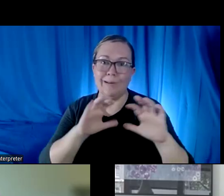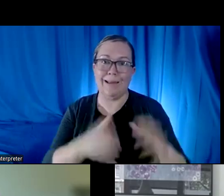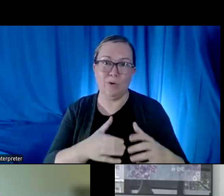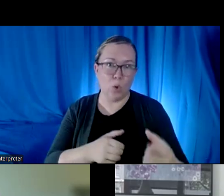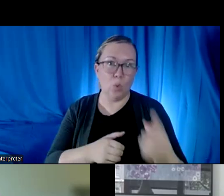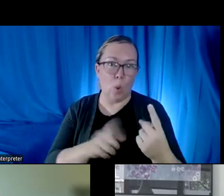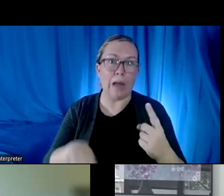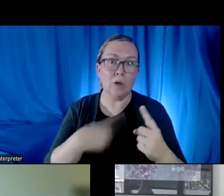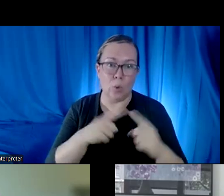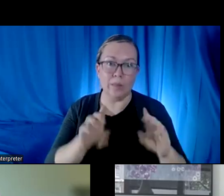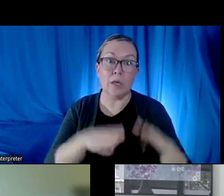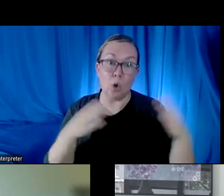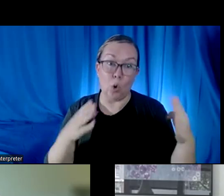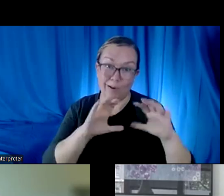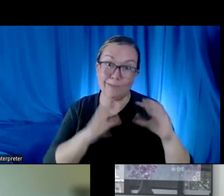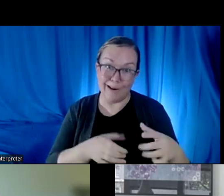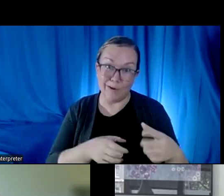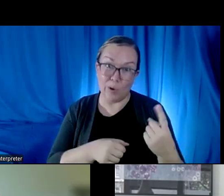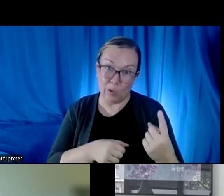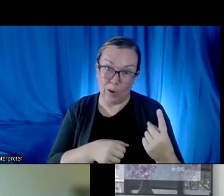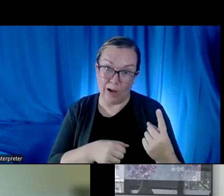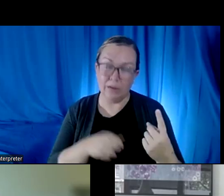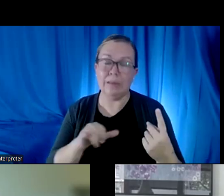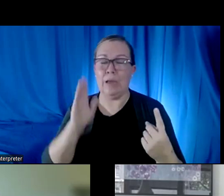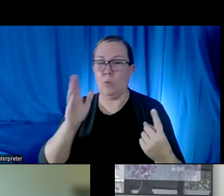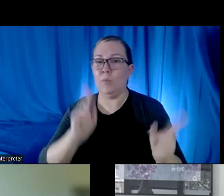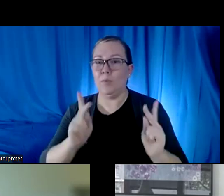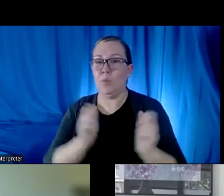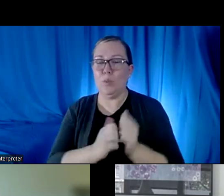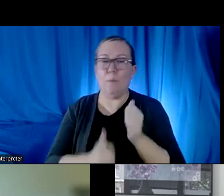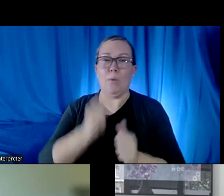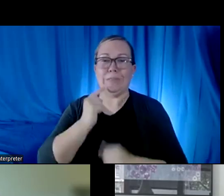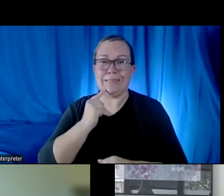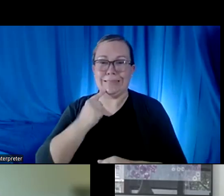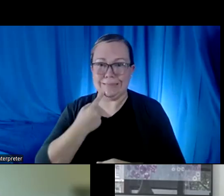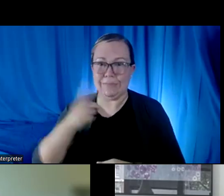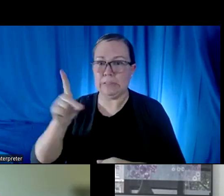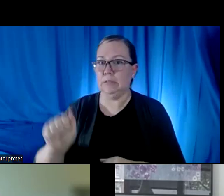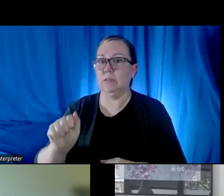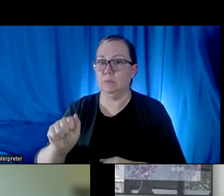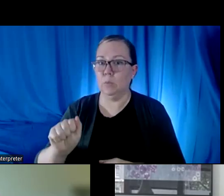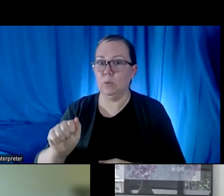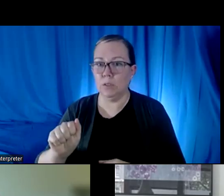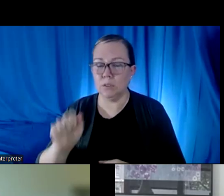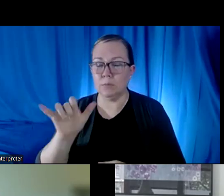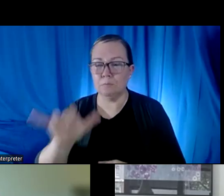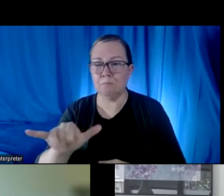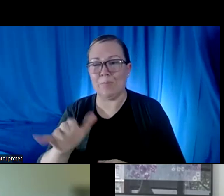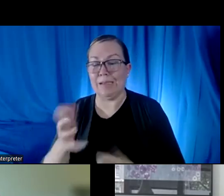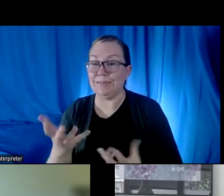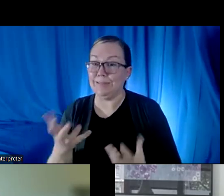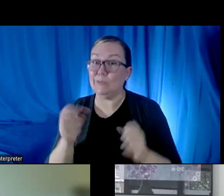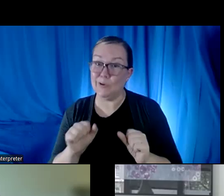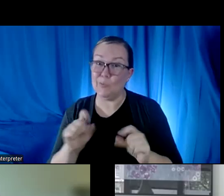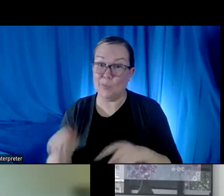they open up category 1. And that'll be people with the most significant disabilities. So it could be a